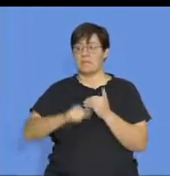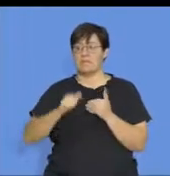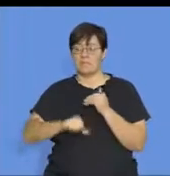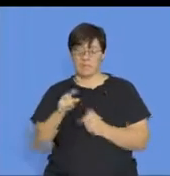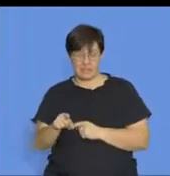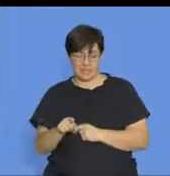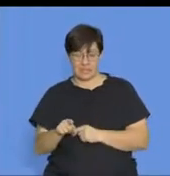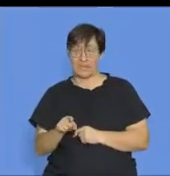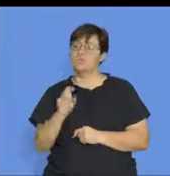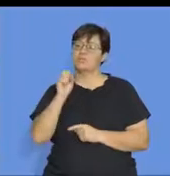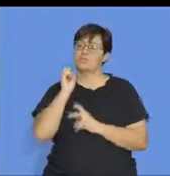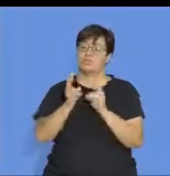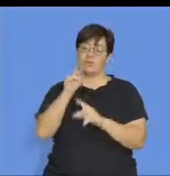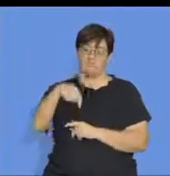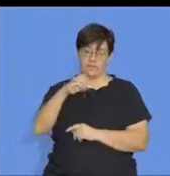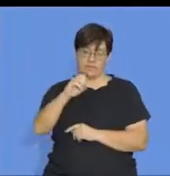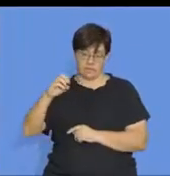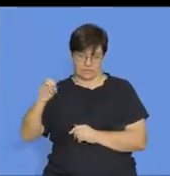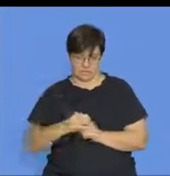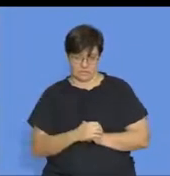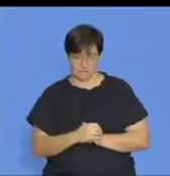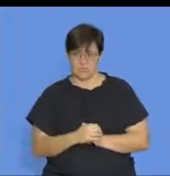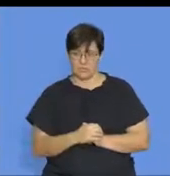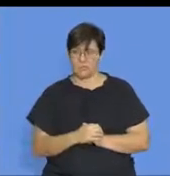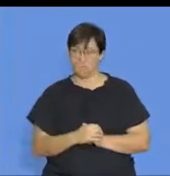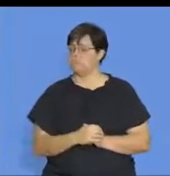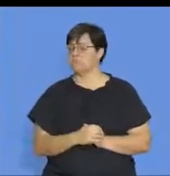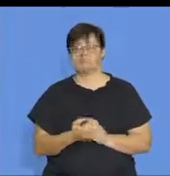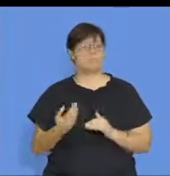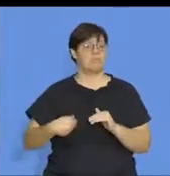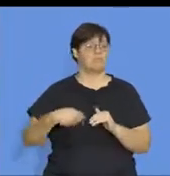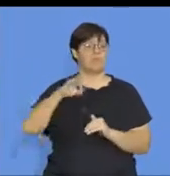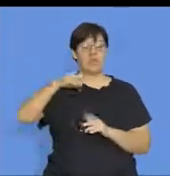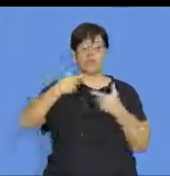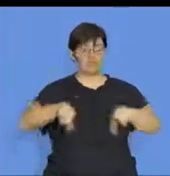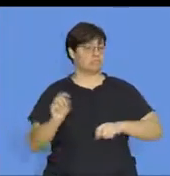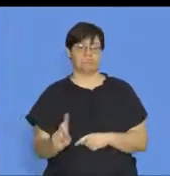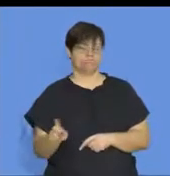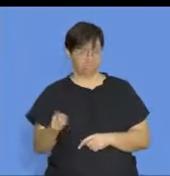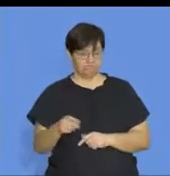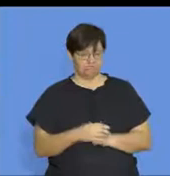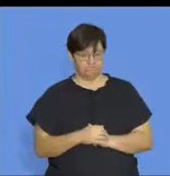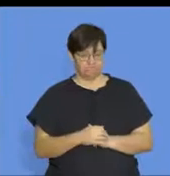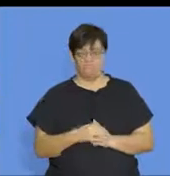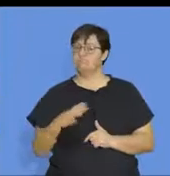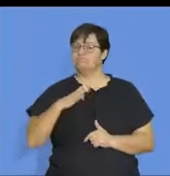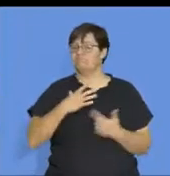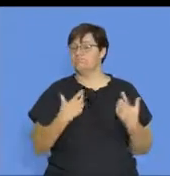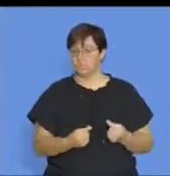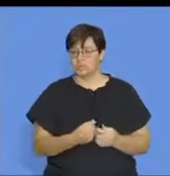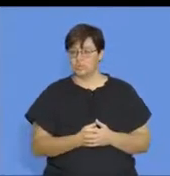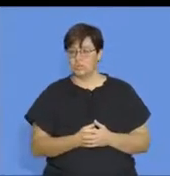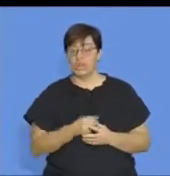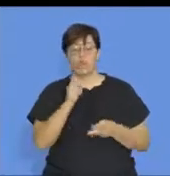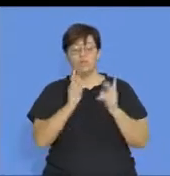salary for partner Candace is 12,000. She doesn't get a 13 check. So all we're doing is we're